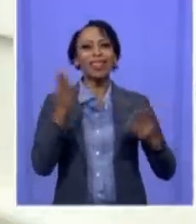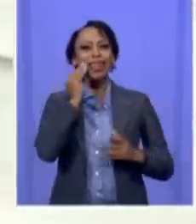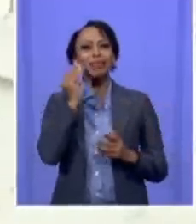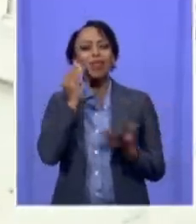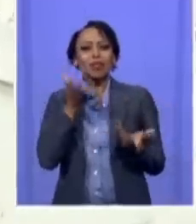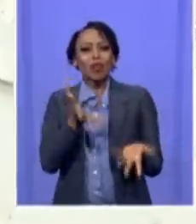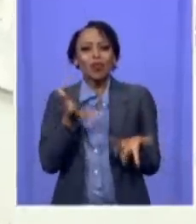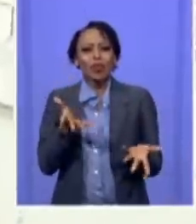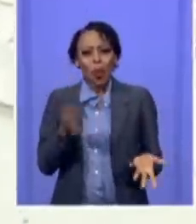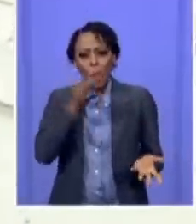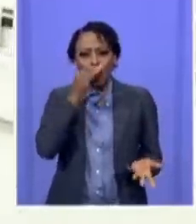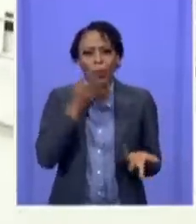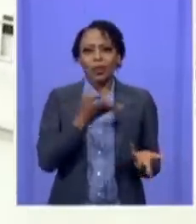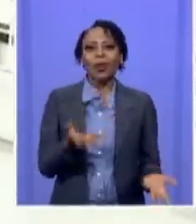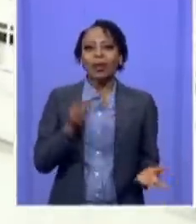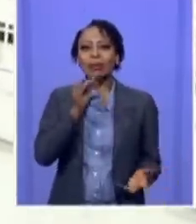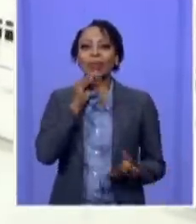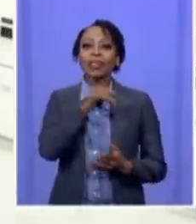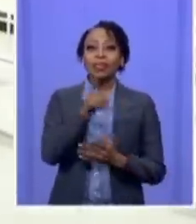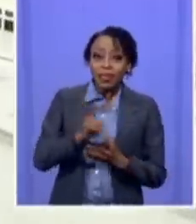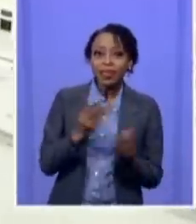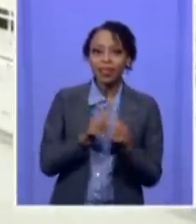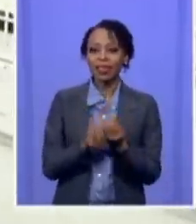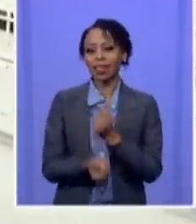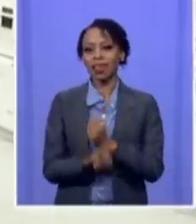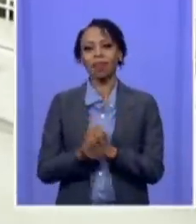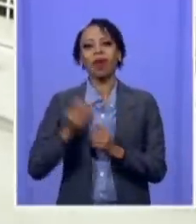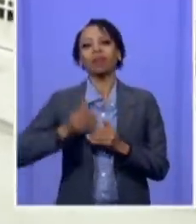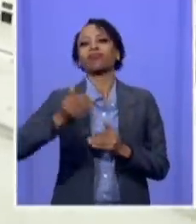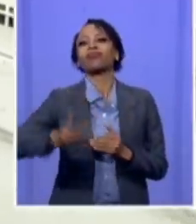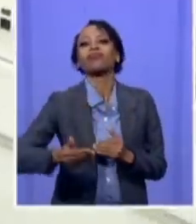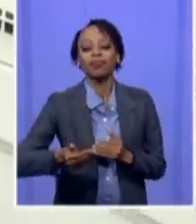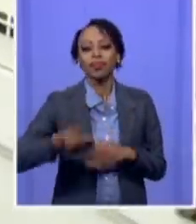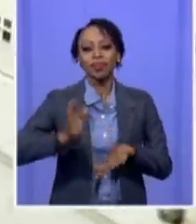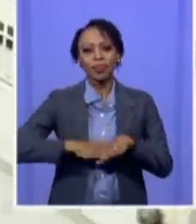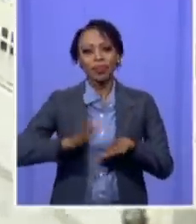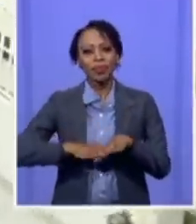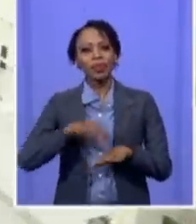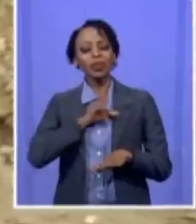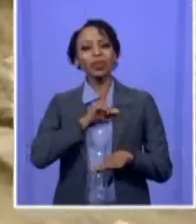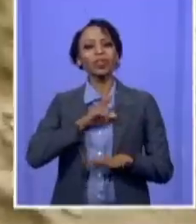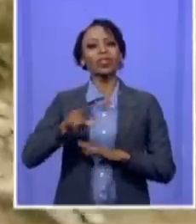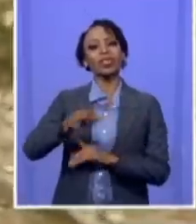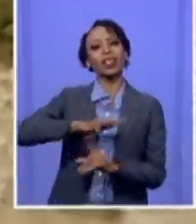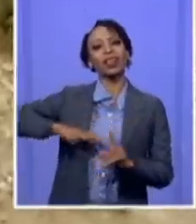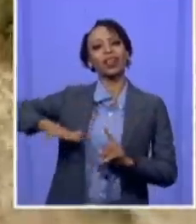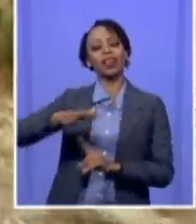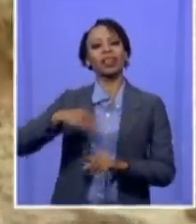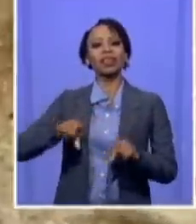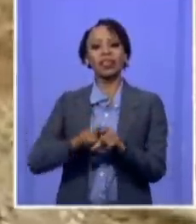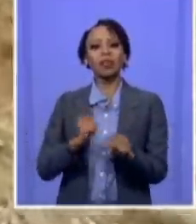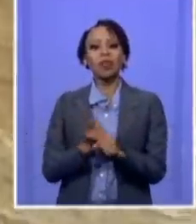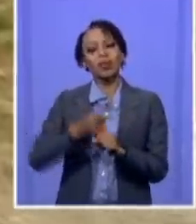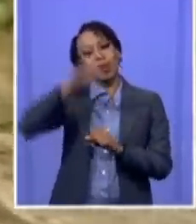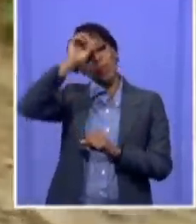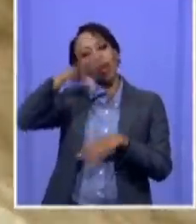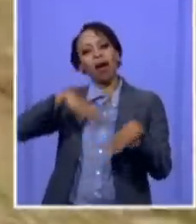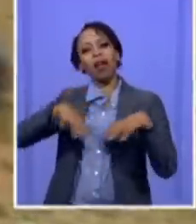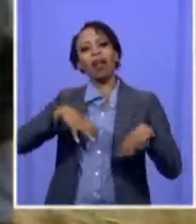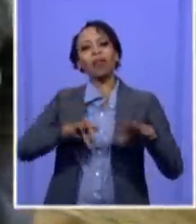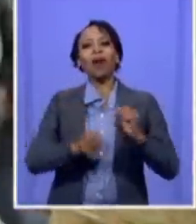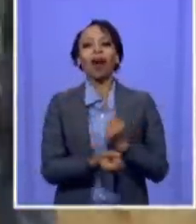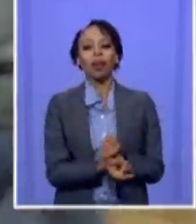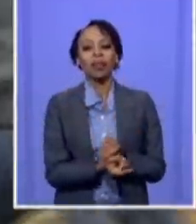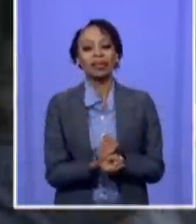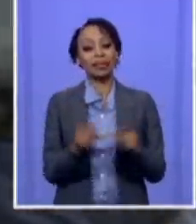lived experience. This is what is happening in particular really in those areas where these mining activities are taking